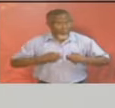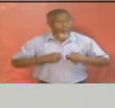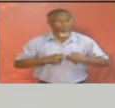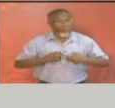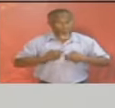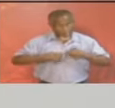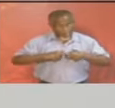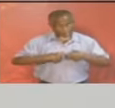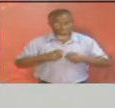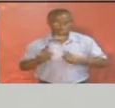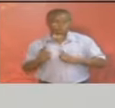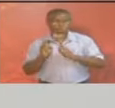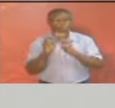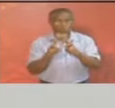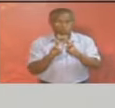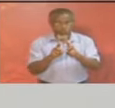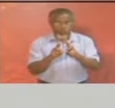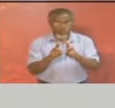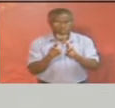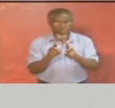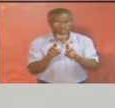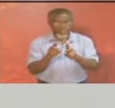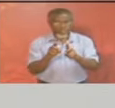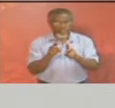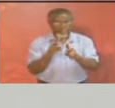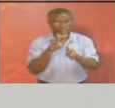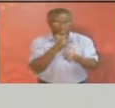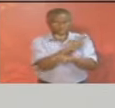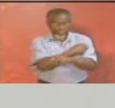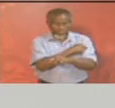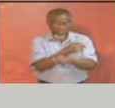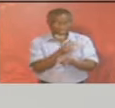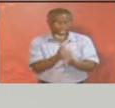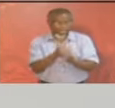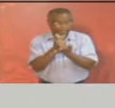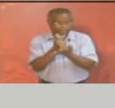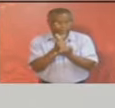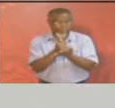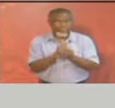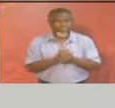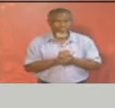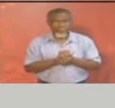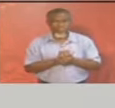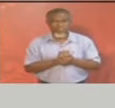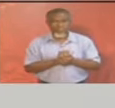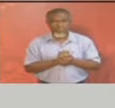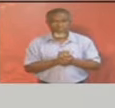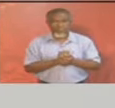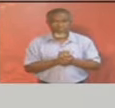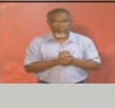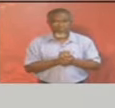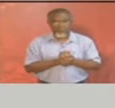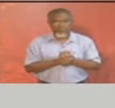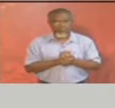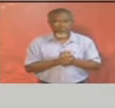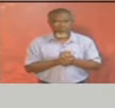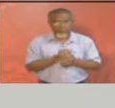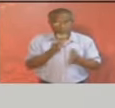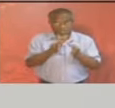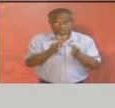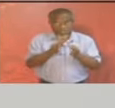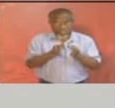verification, and also that anybody with any respiratory symptom takes the opportunity to do the self-isolation, the removal of self